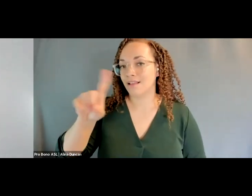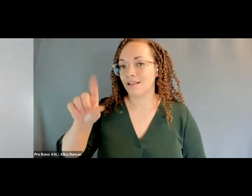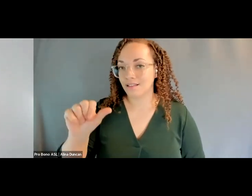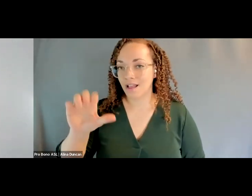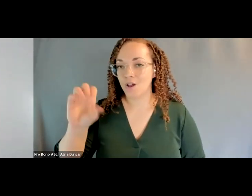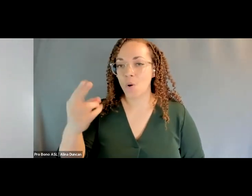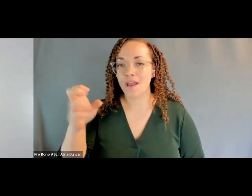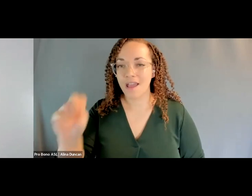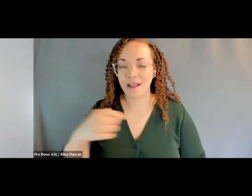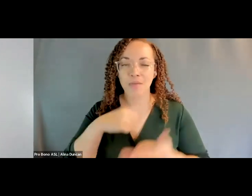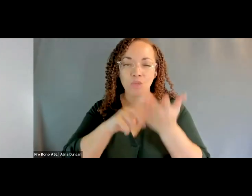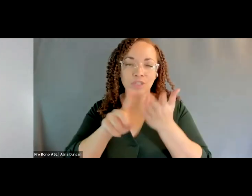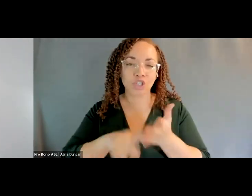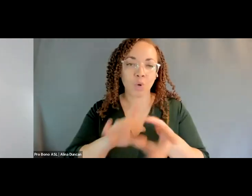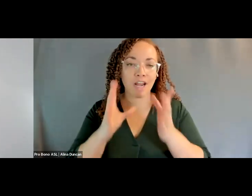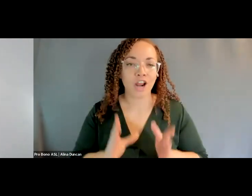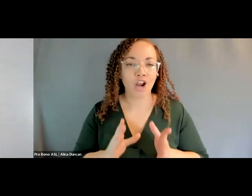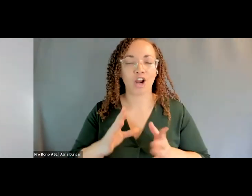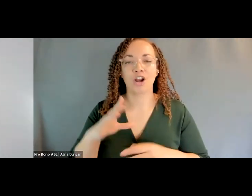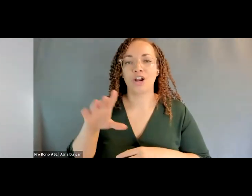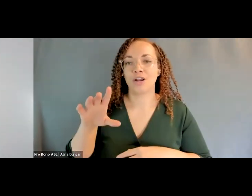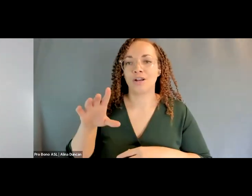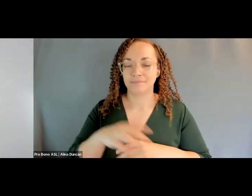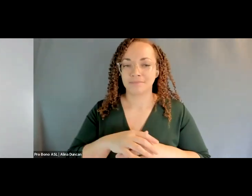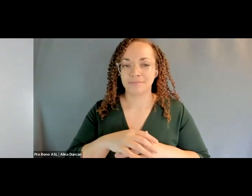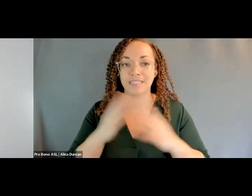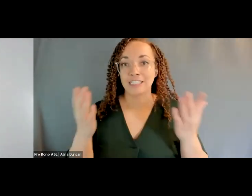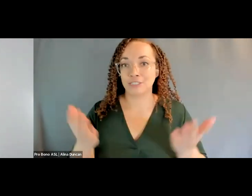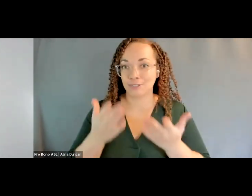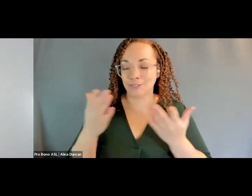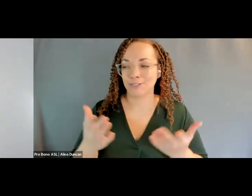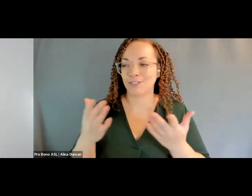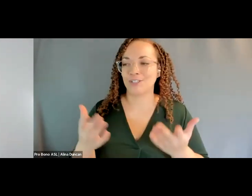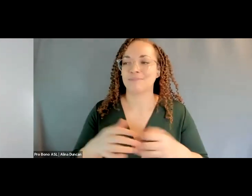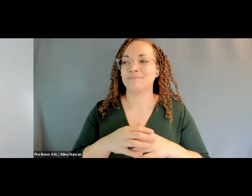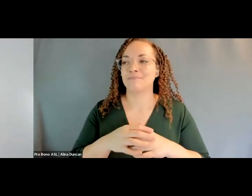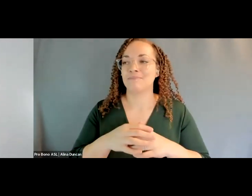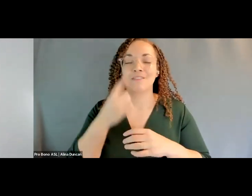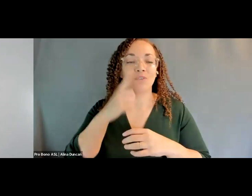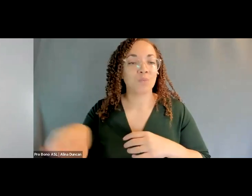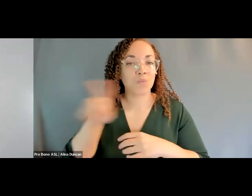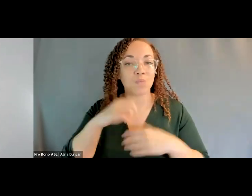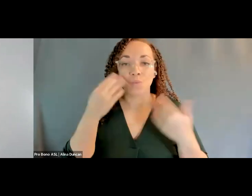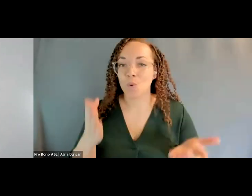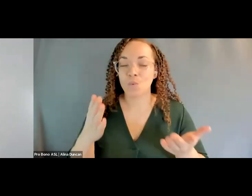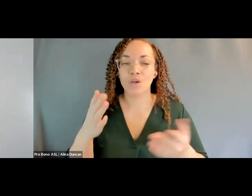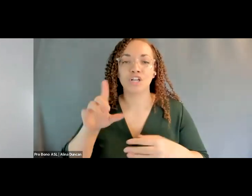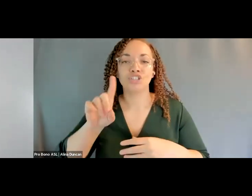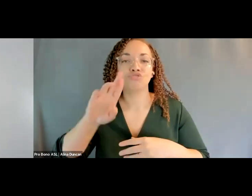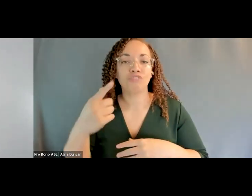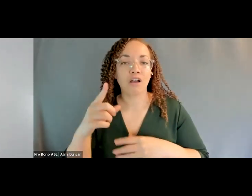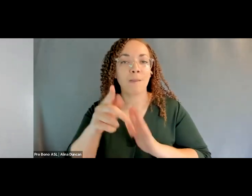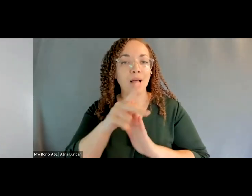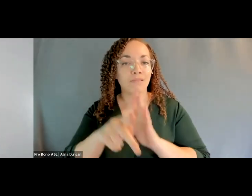Alliance's Department of Research and Academic Engagement. For those who don't know, Drug Policy Alliance is the country's leading organization in the